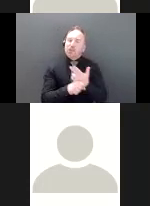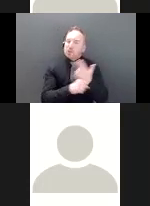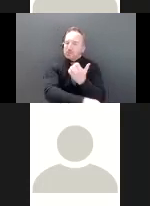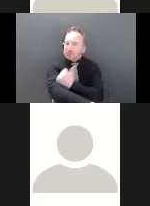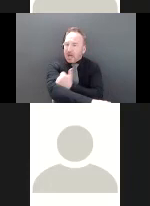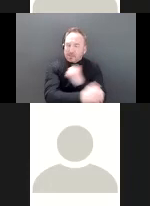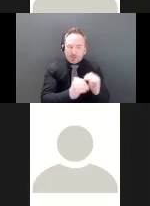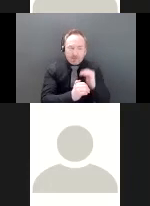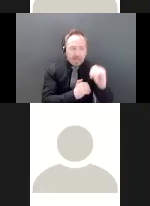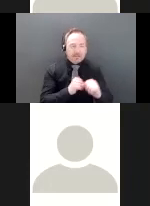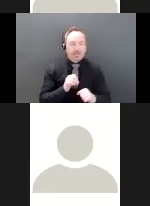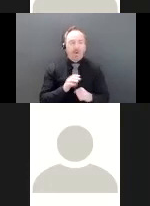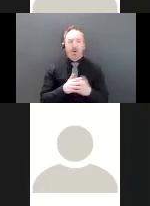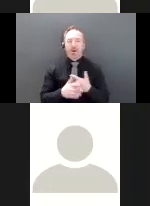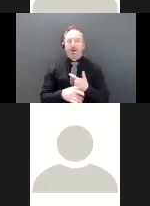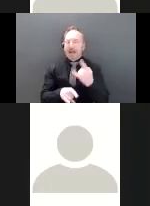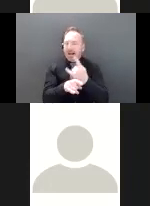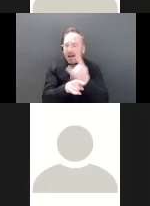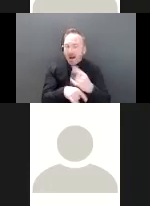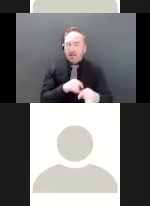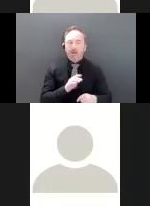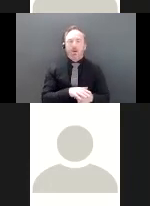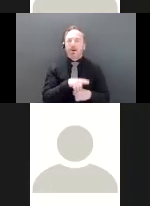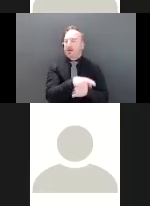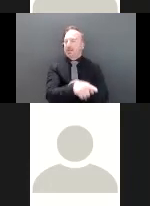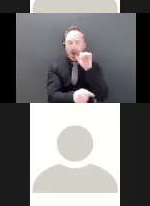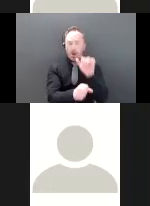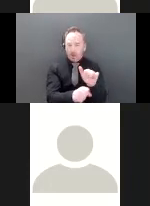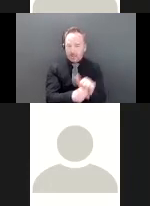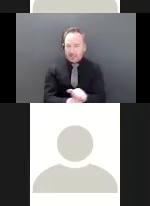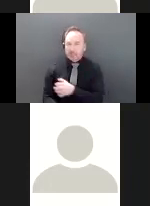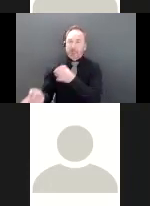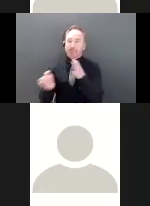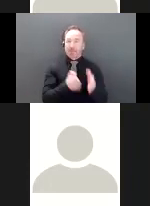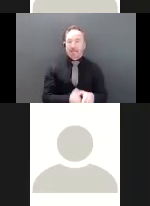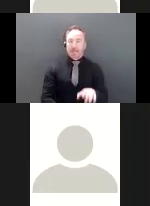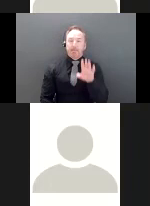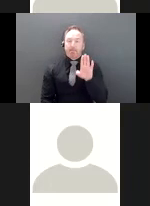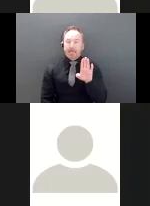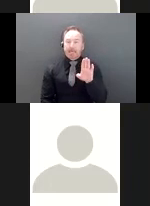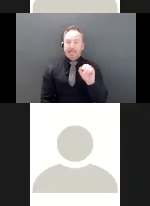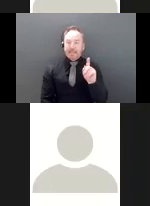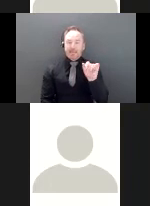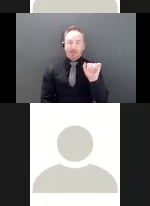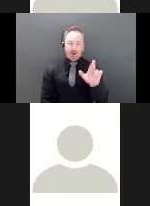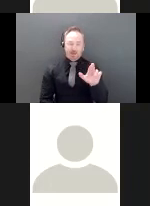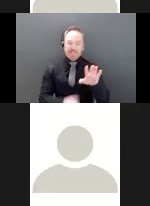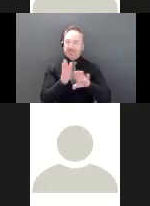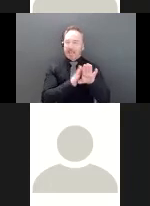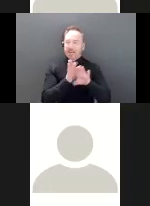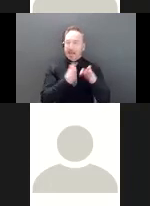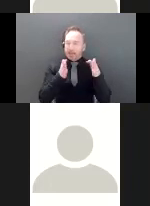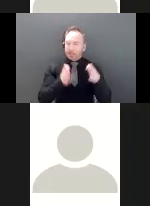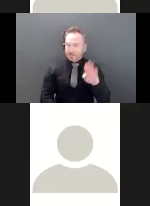unemployment. And then we have the Be Safer, which was developed by Randy Kropp out of BC, serious physical